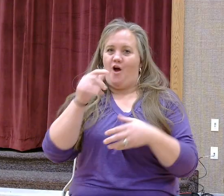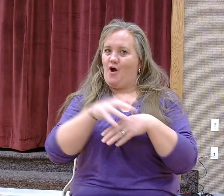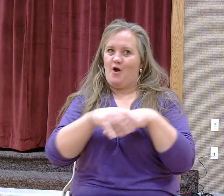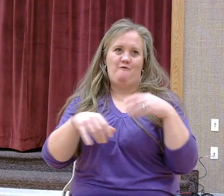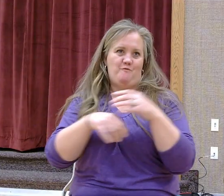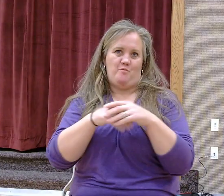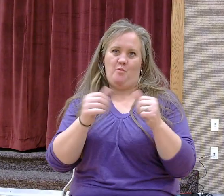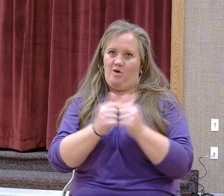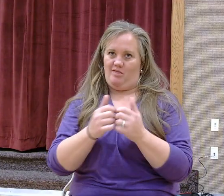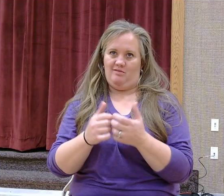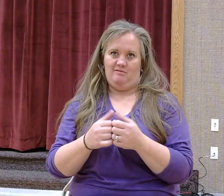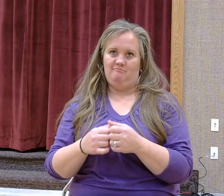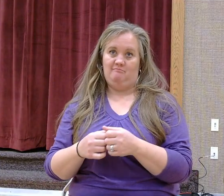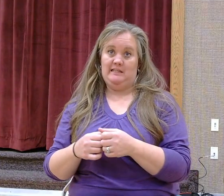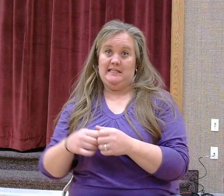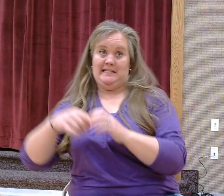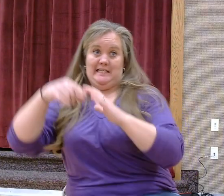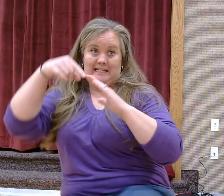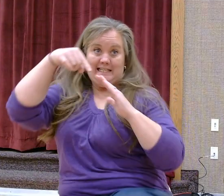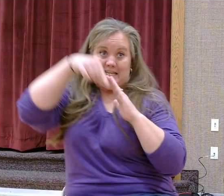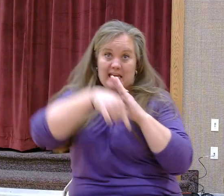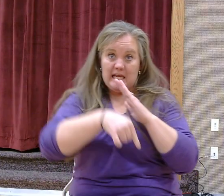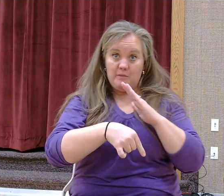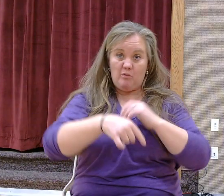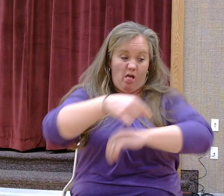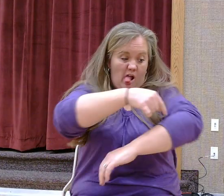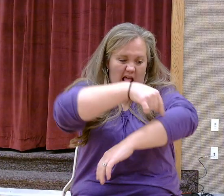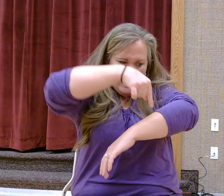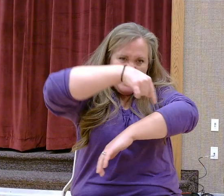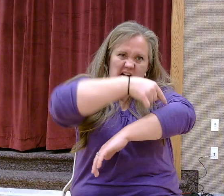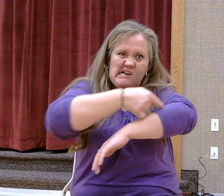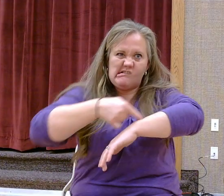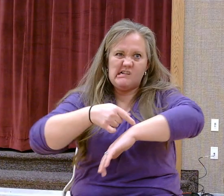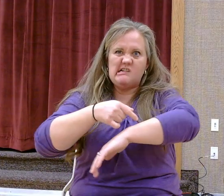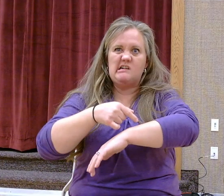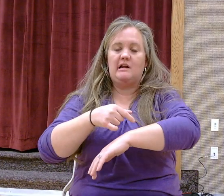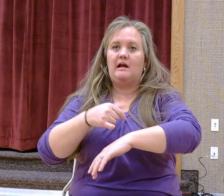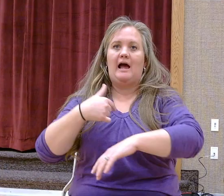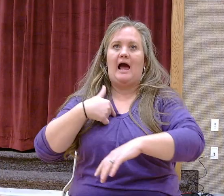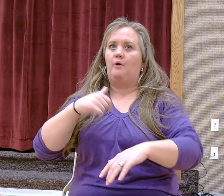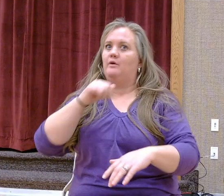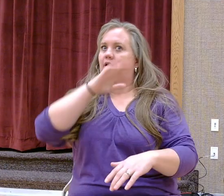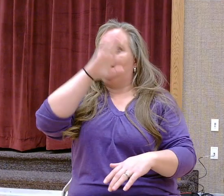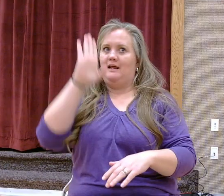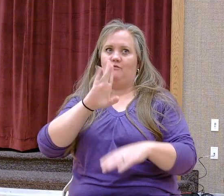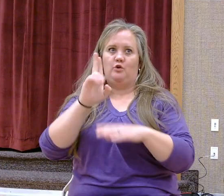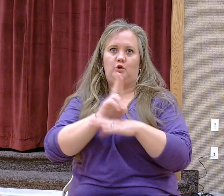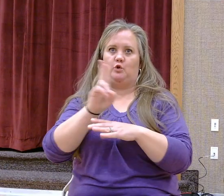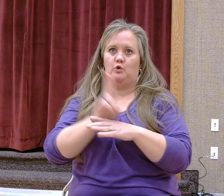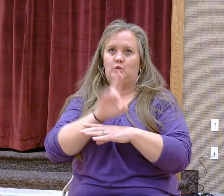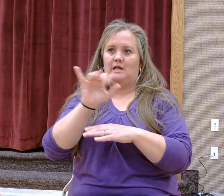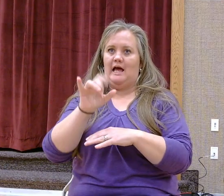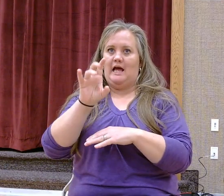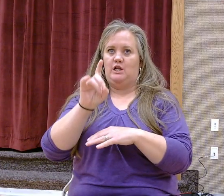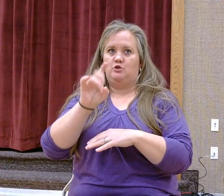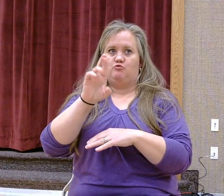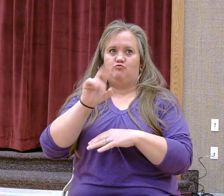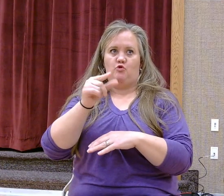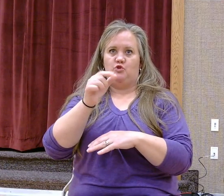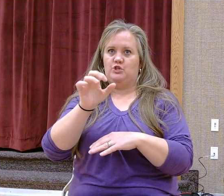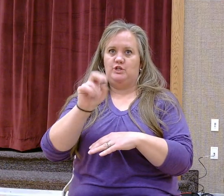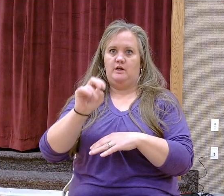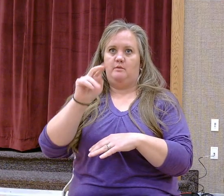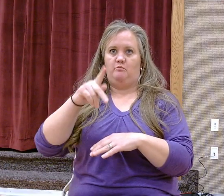Anything you're not comfortable with. Deep wounds, I mean, I would never use hydrogen peroxide or anything like that on any kind of a